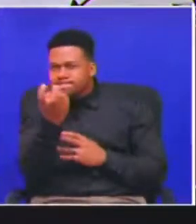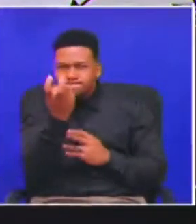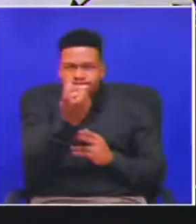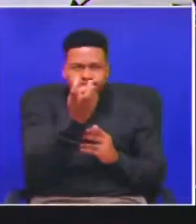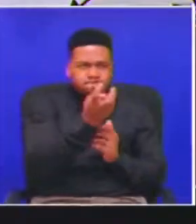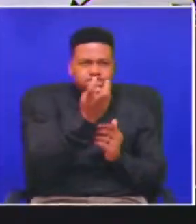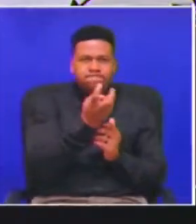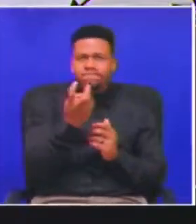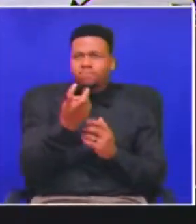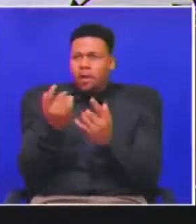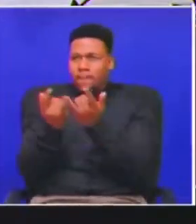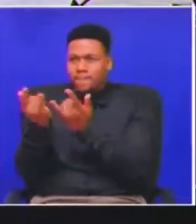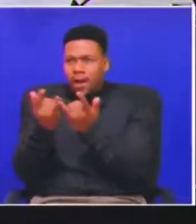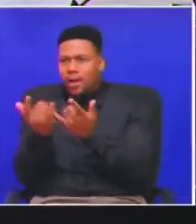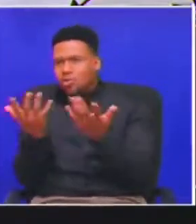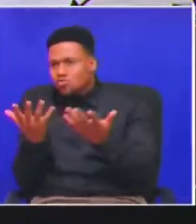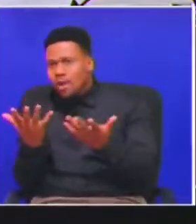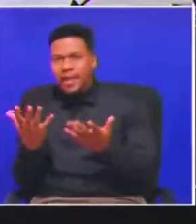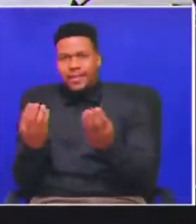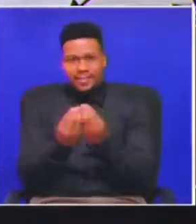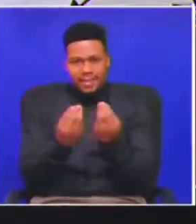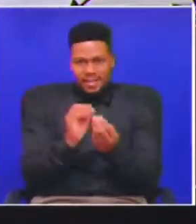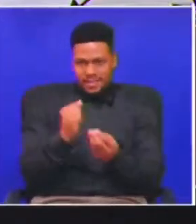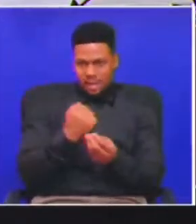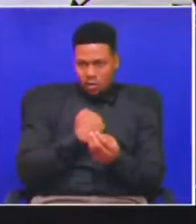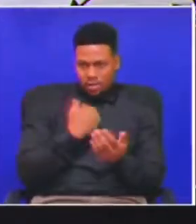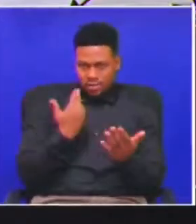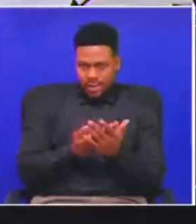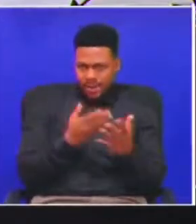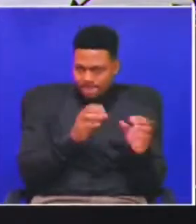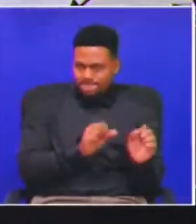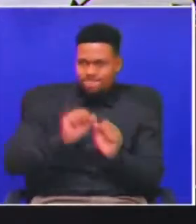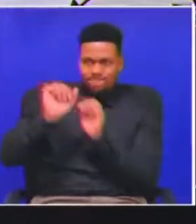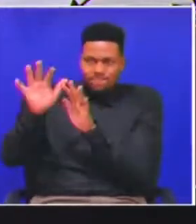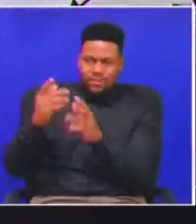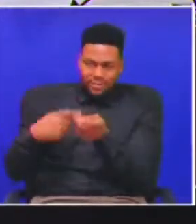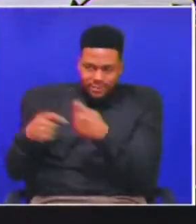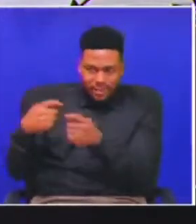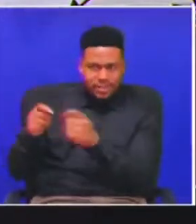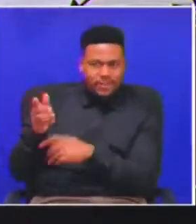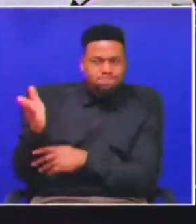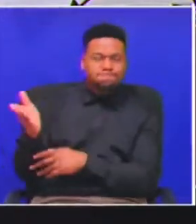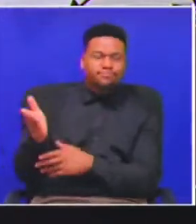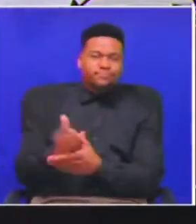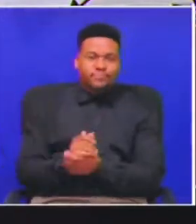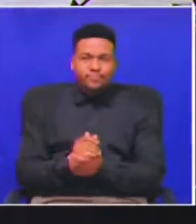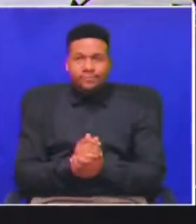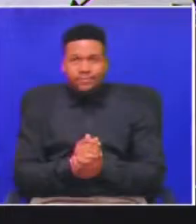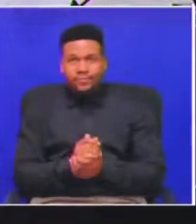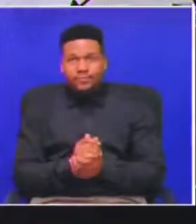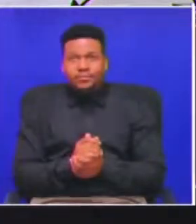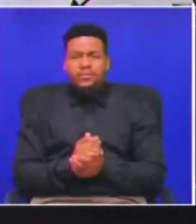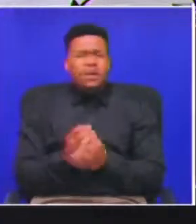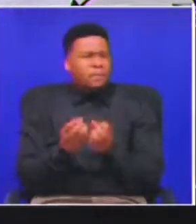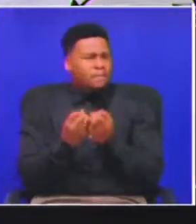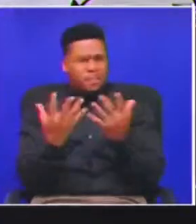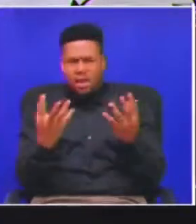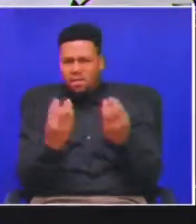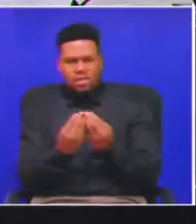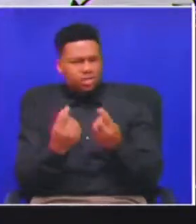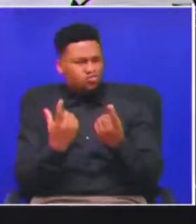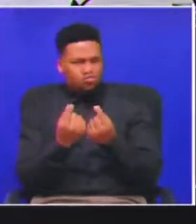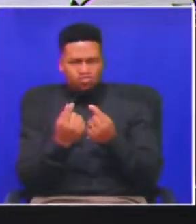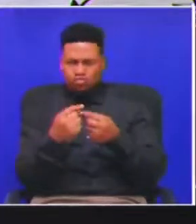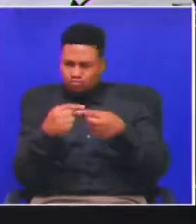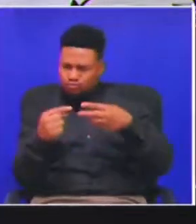our products can go. So a great deal of work continues to be done in this regard. There is not a moment that we